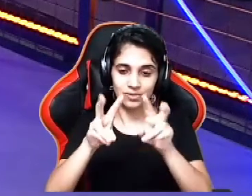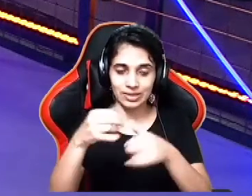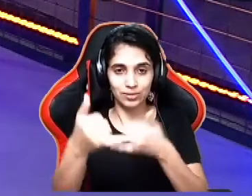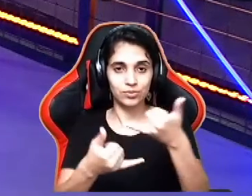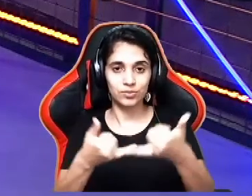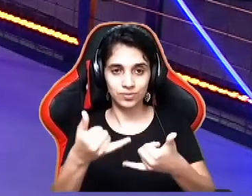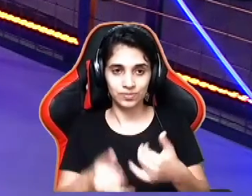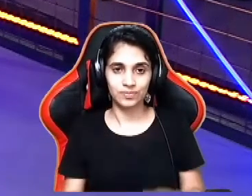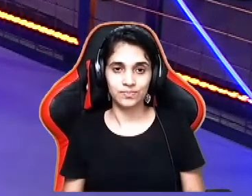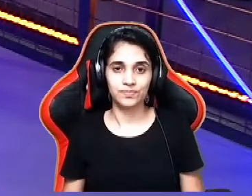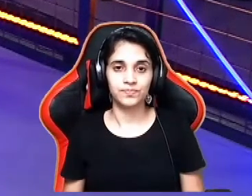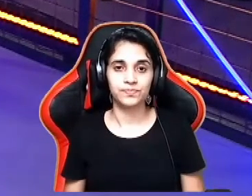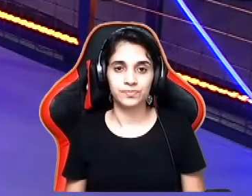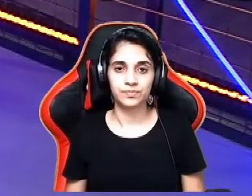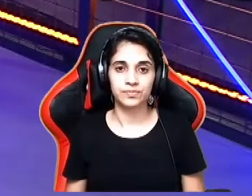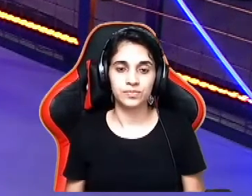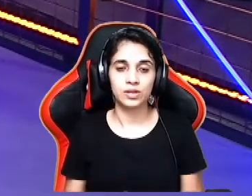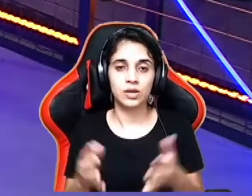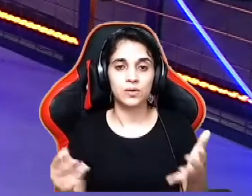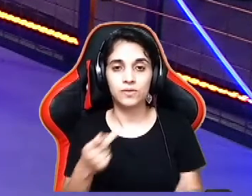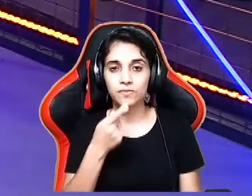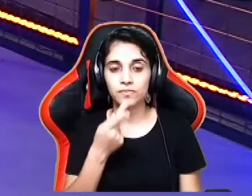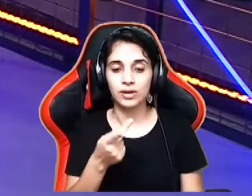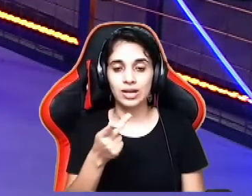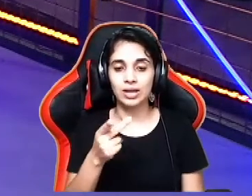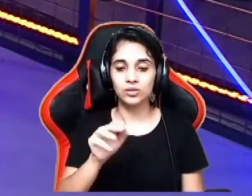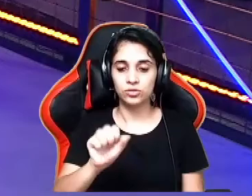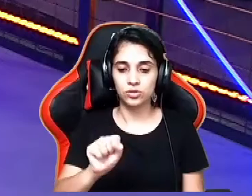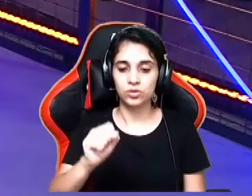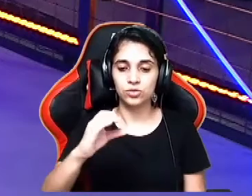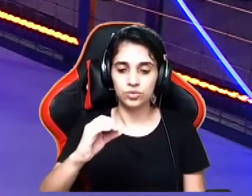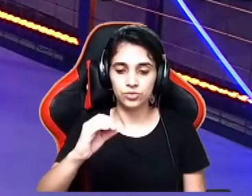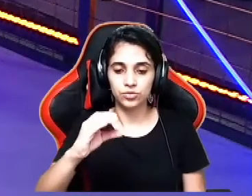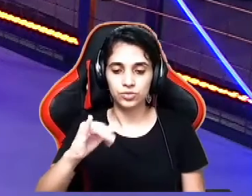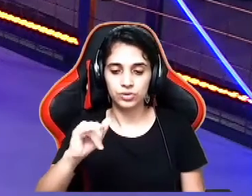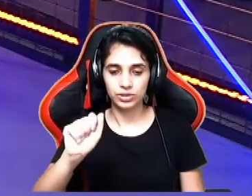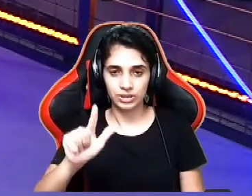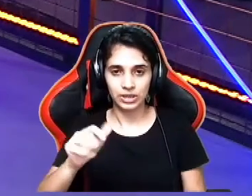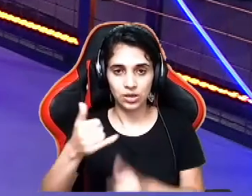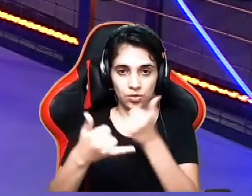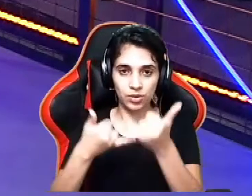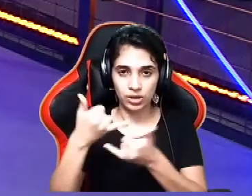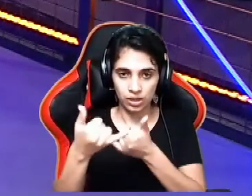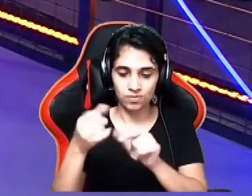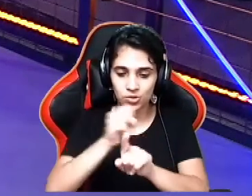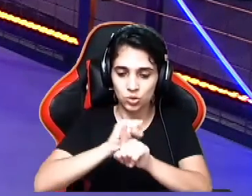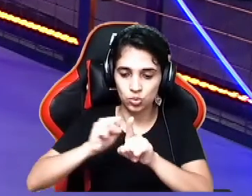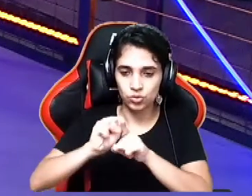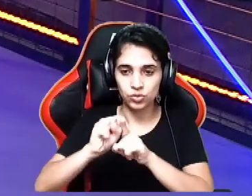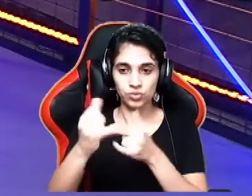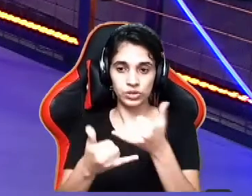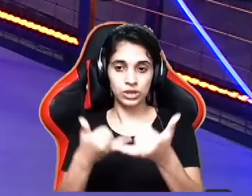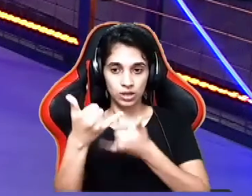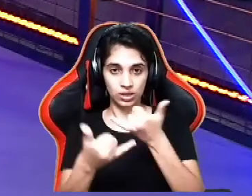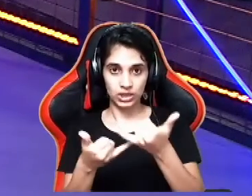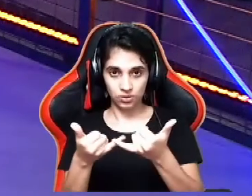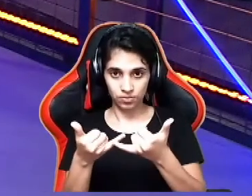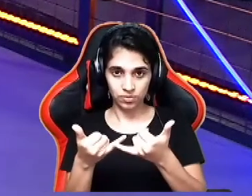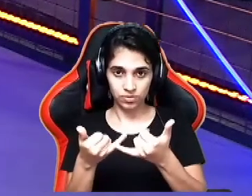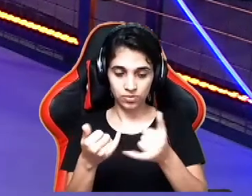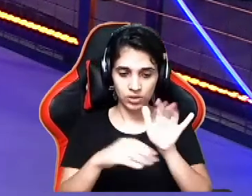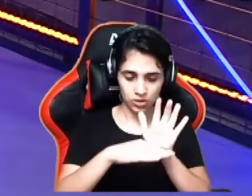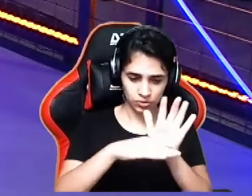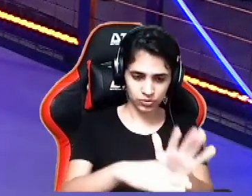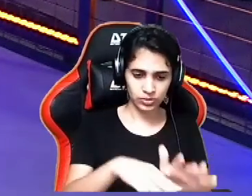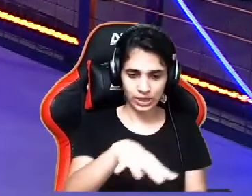to produce content about it. So let's talk about the so-called social gaming. The investment, people